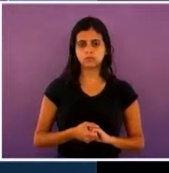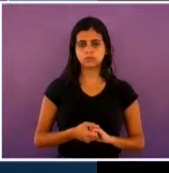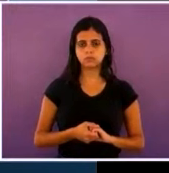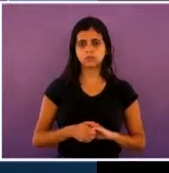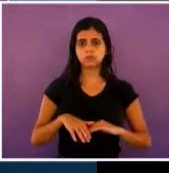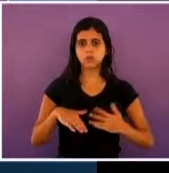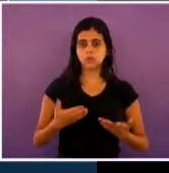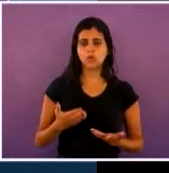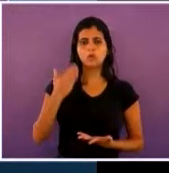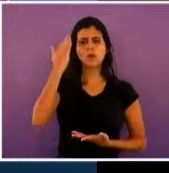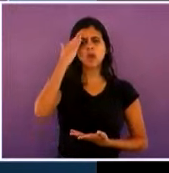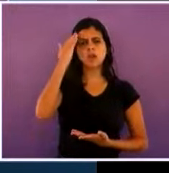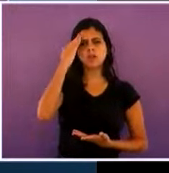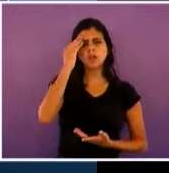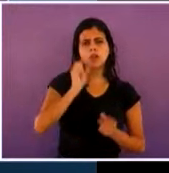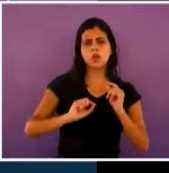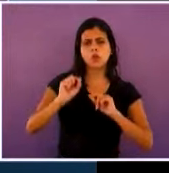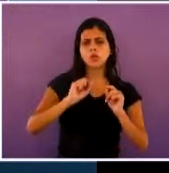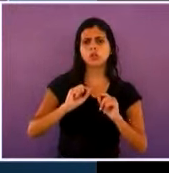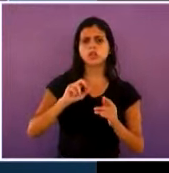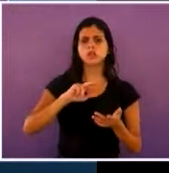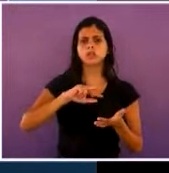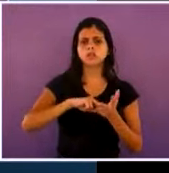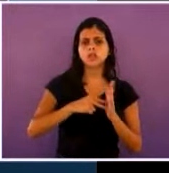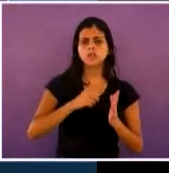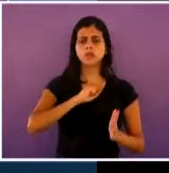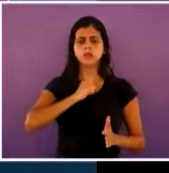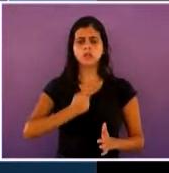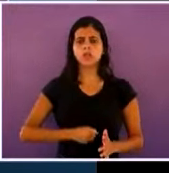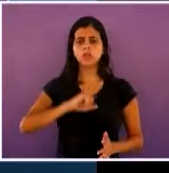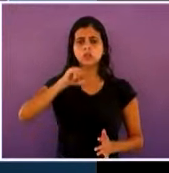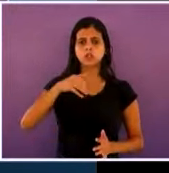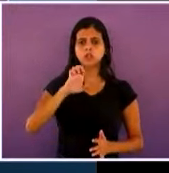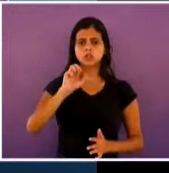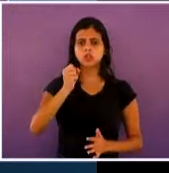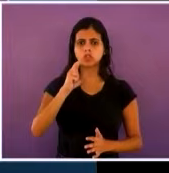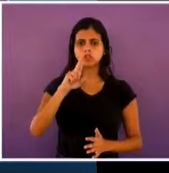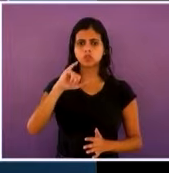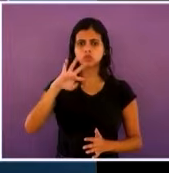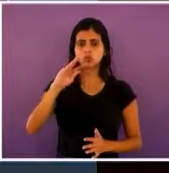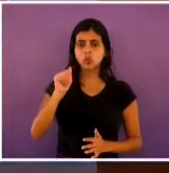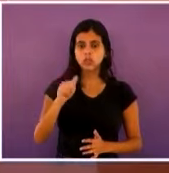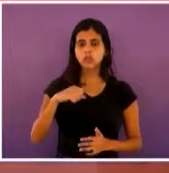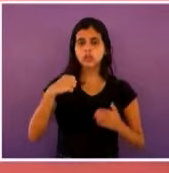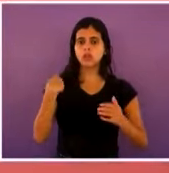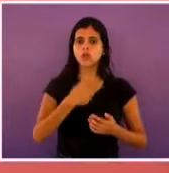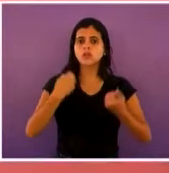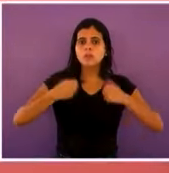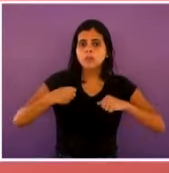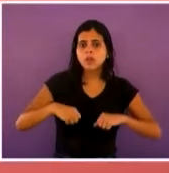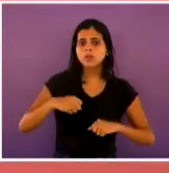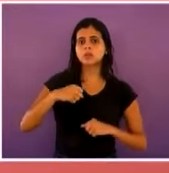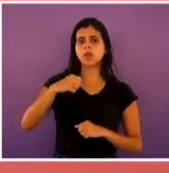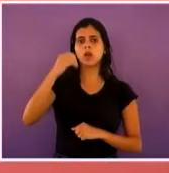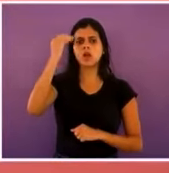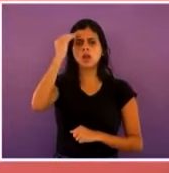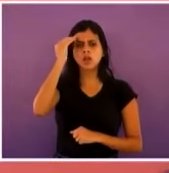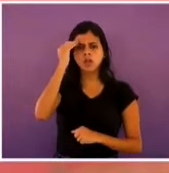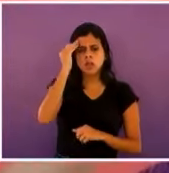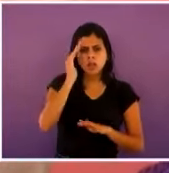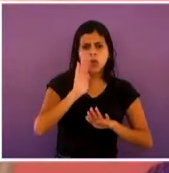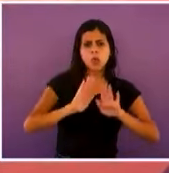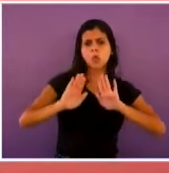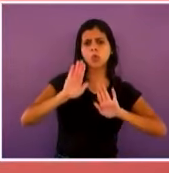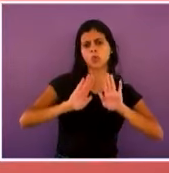Para entender o que é sacerdote jesuíta, nós temos que examinar com cuidado a história dessa ordem